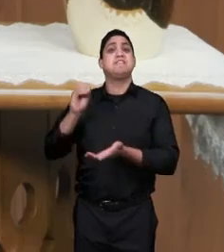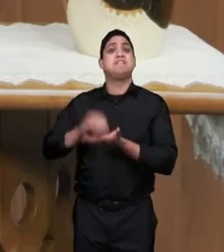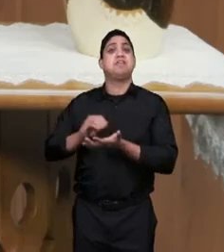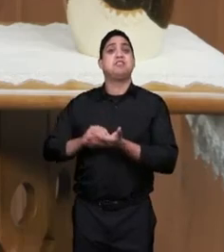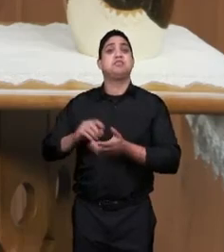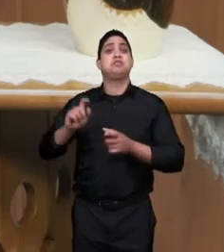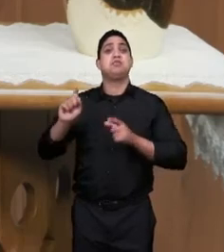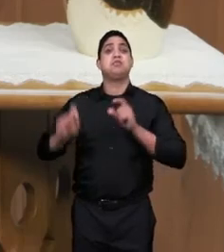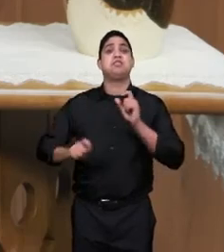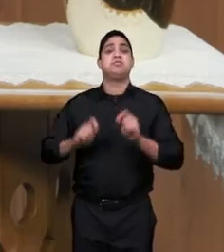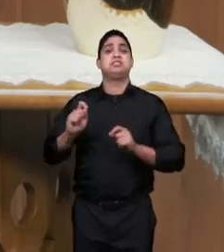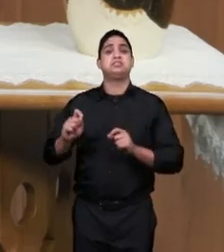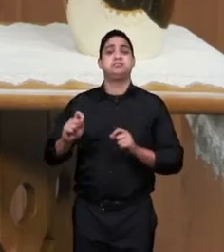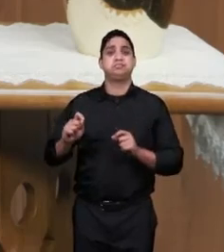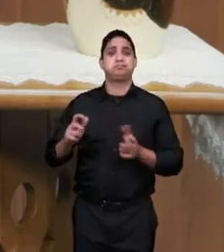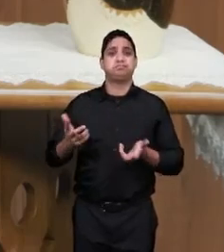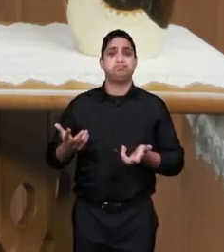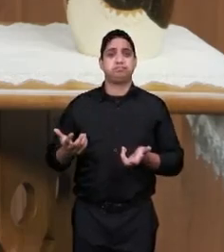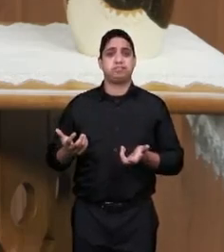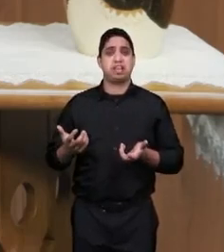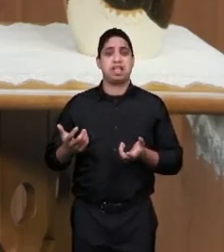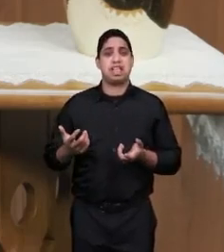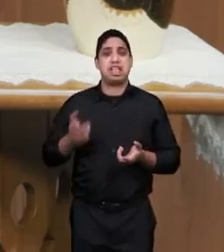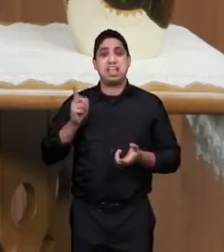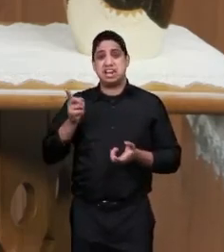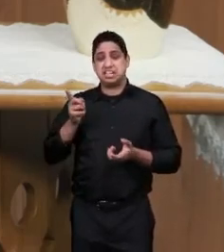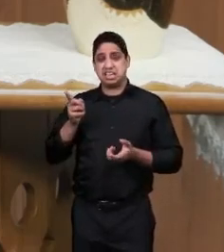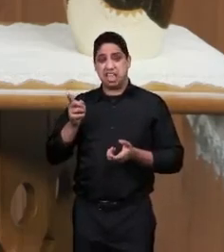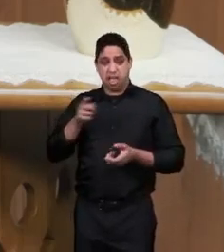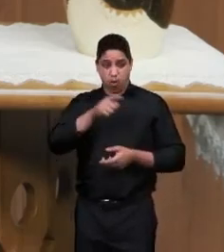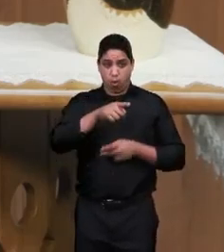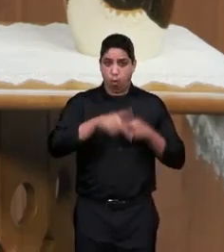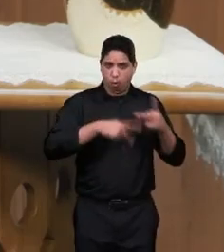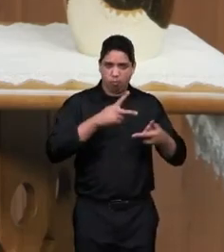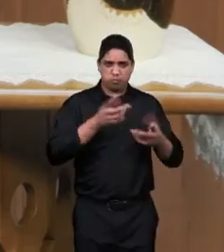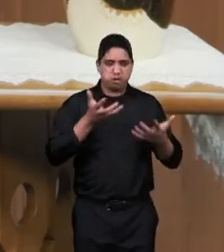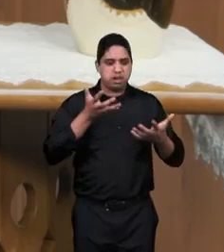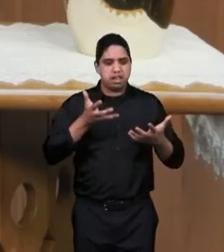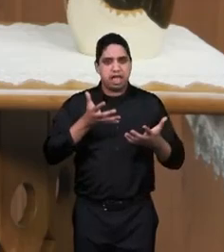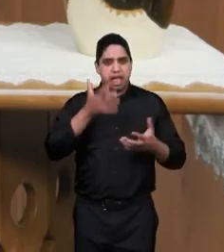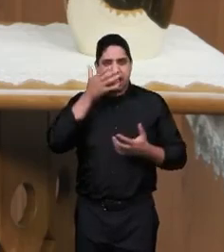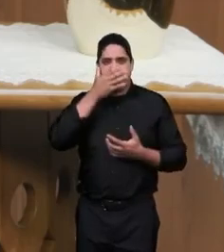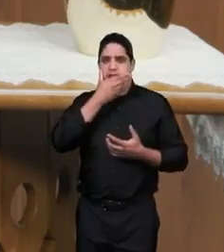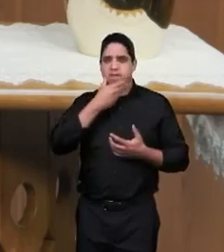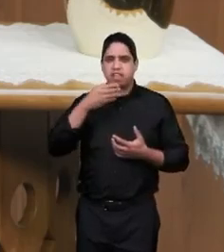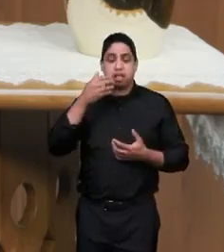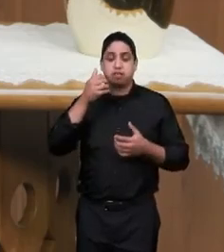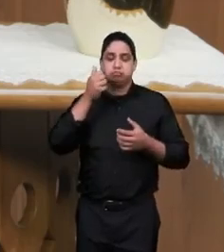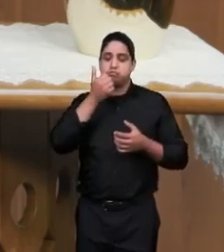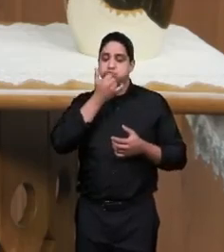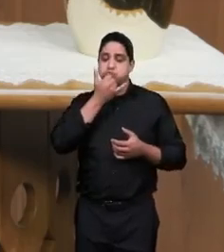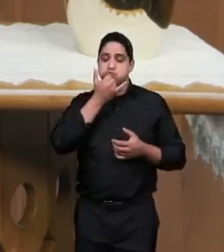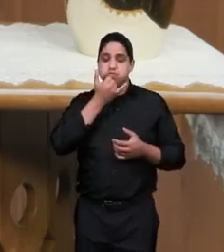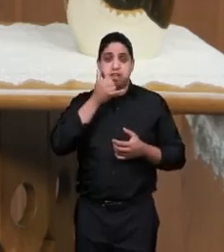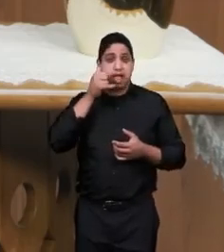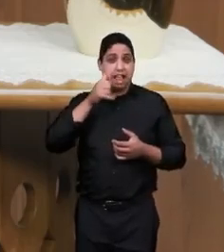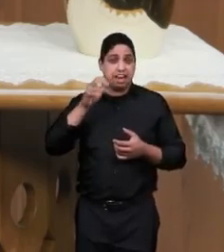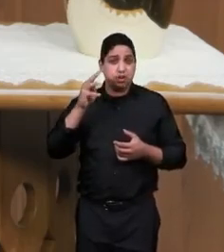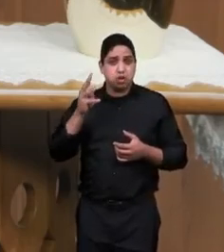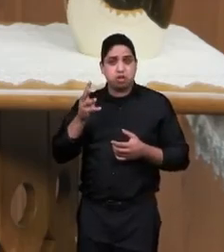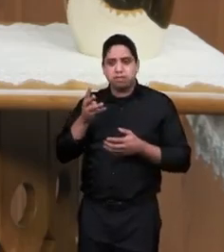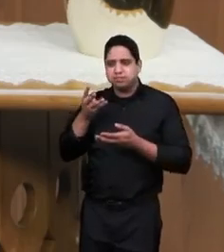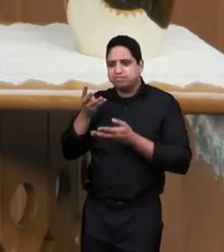lacked. What did they lack? They wanted that the bride had to convince the bridegroom